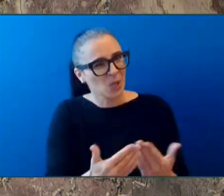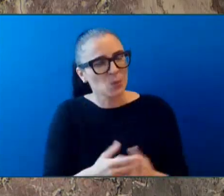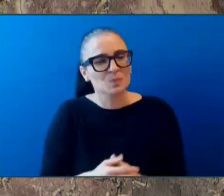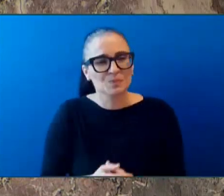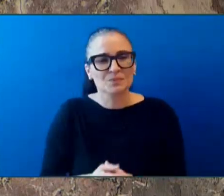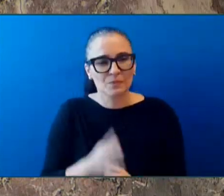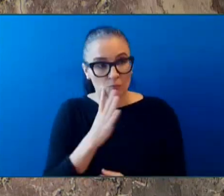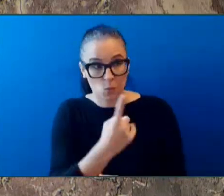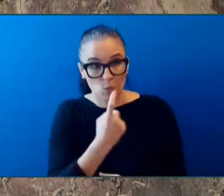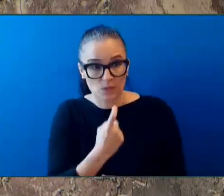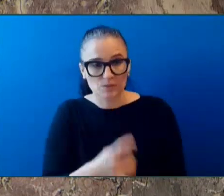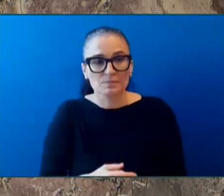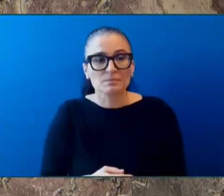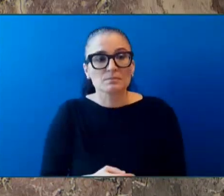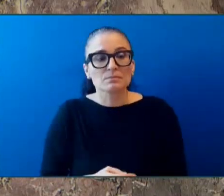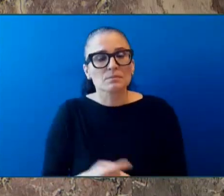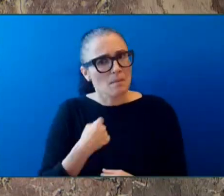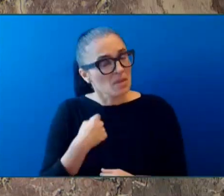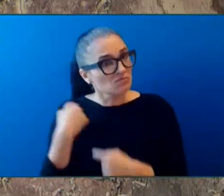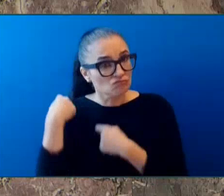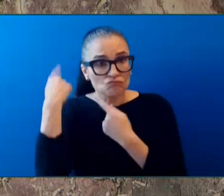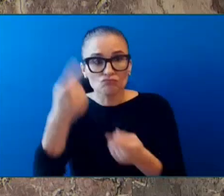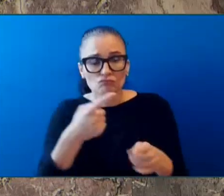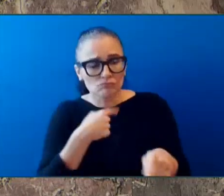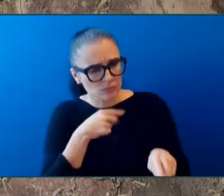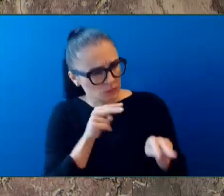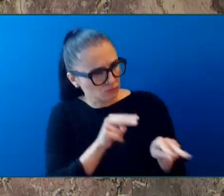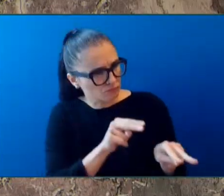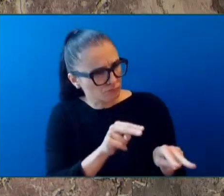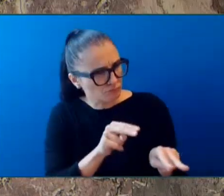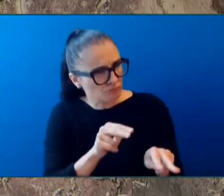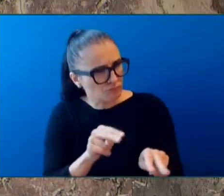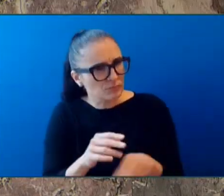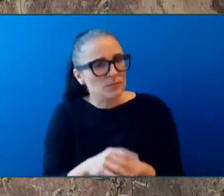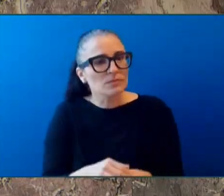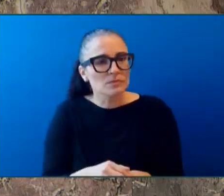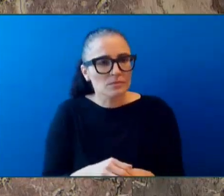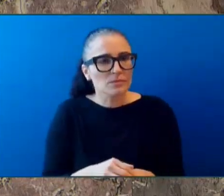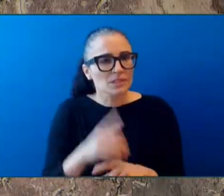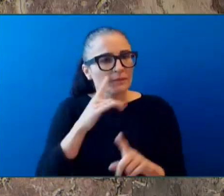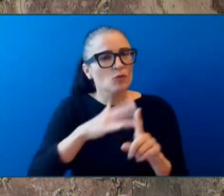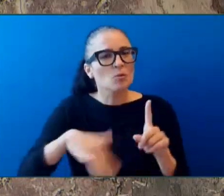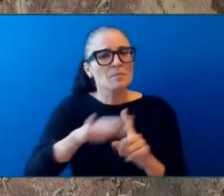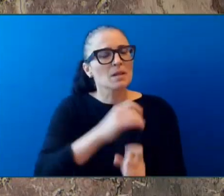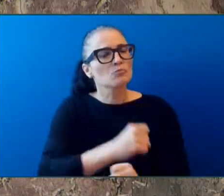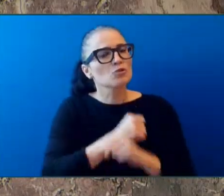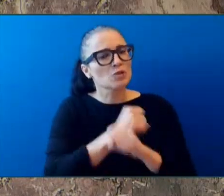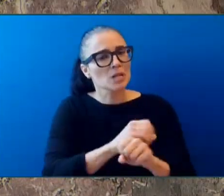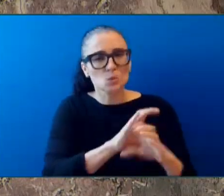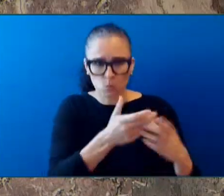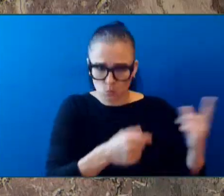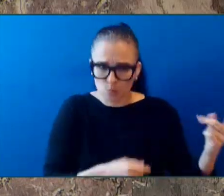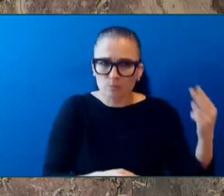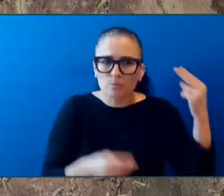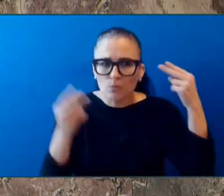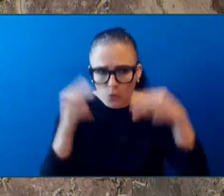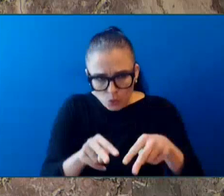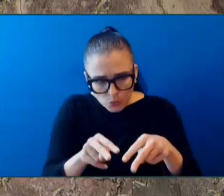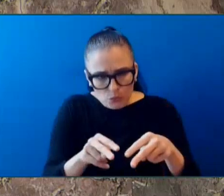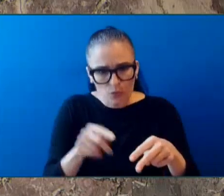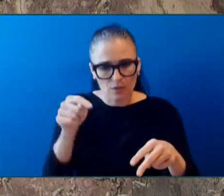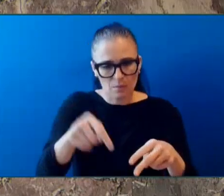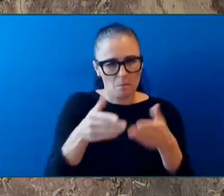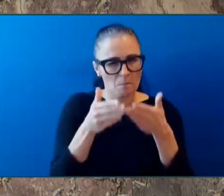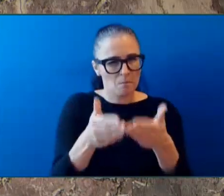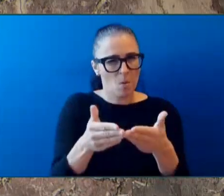the Environmental Protection Division, certain aspects of shipbreaking that have to do with the limited parameters of the Environmental